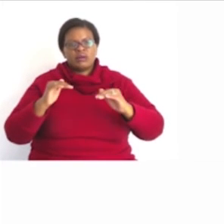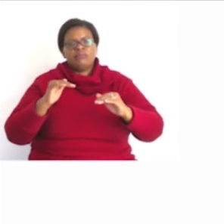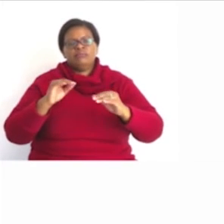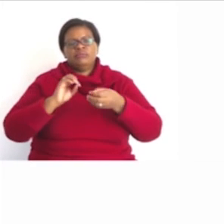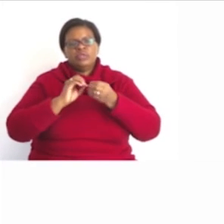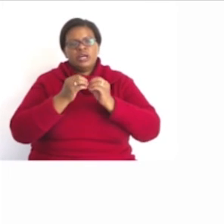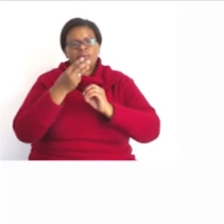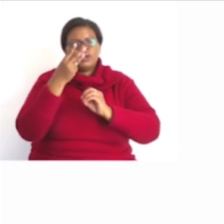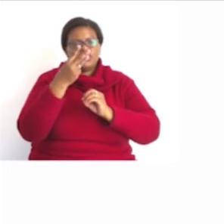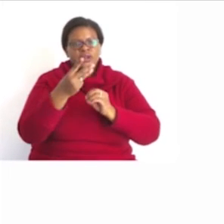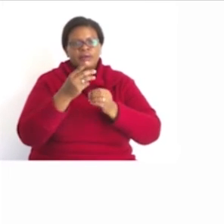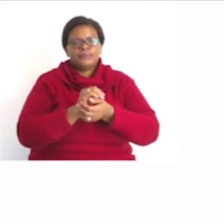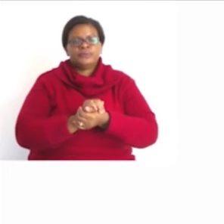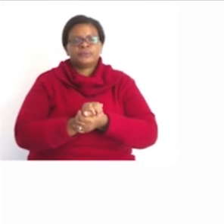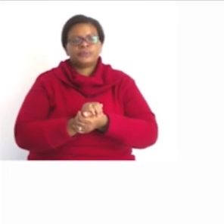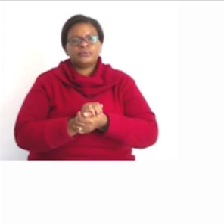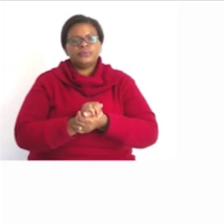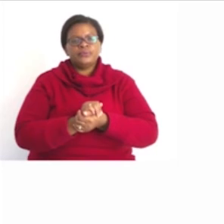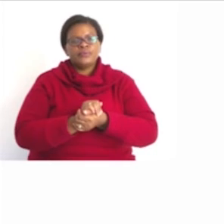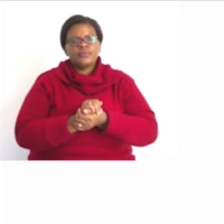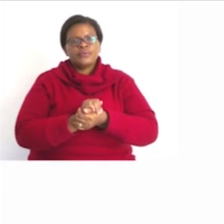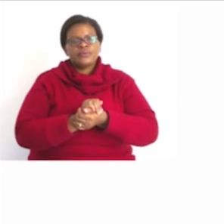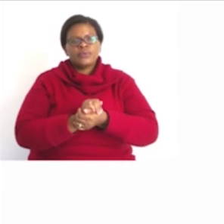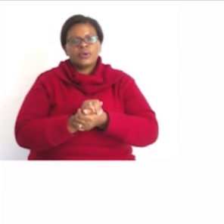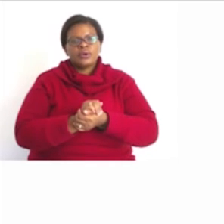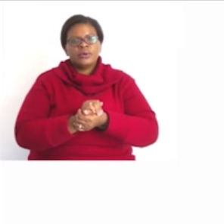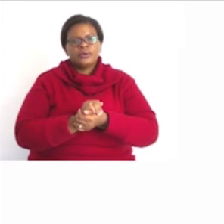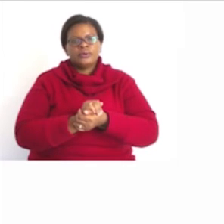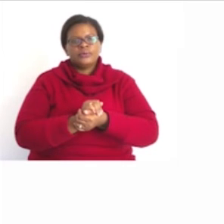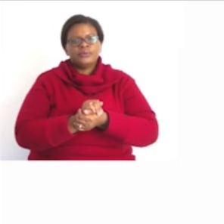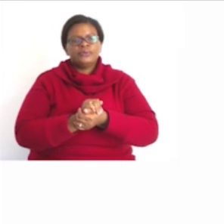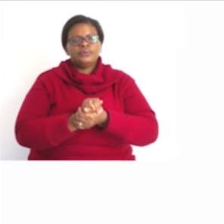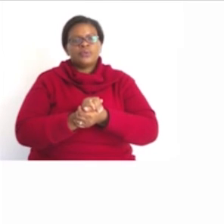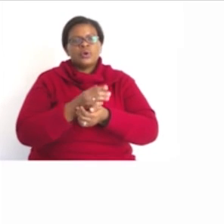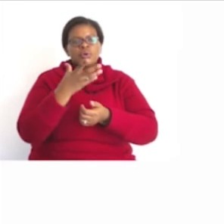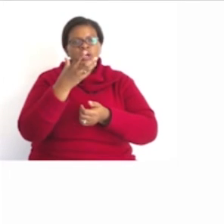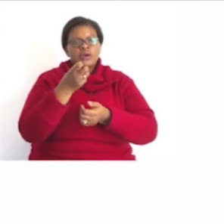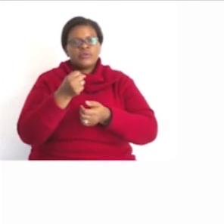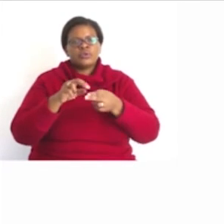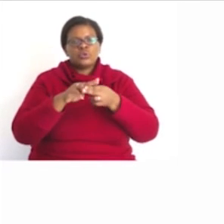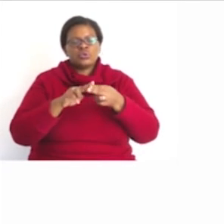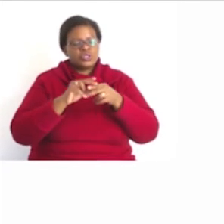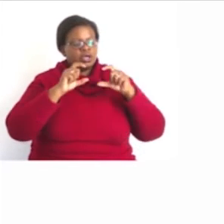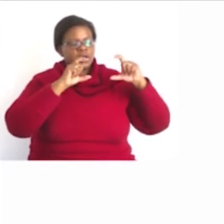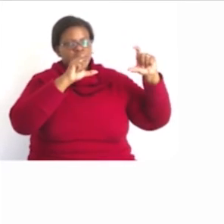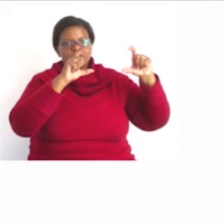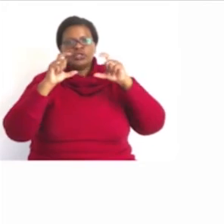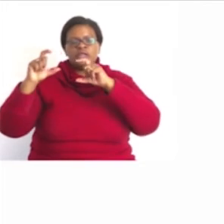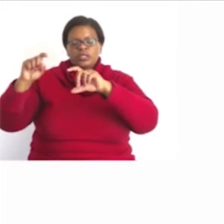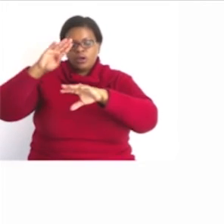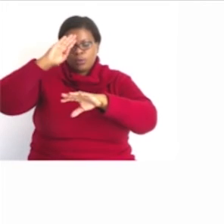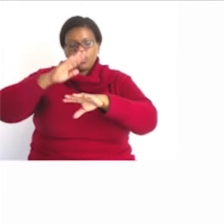multiplication. Boys and girls, I want you to get it correct, please. Number 3, use associative property